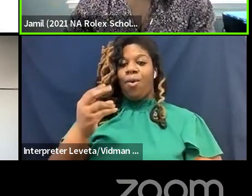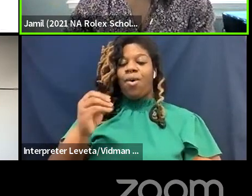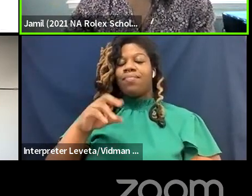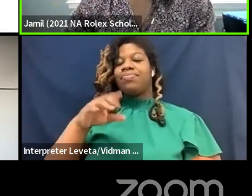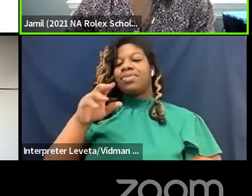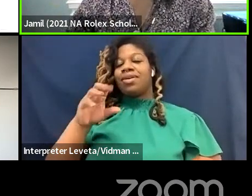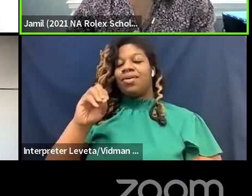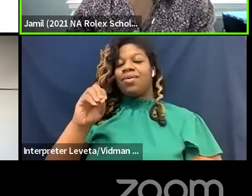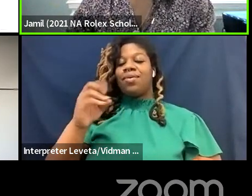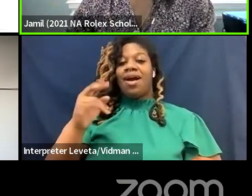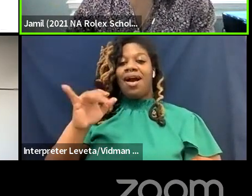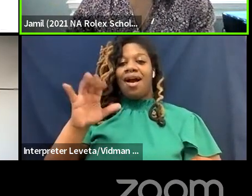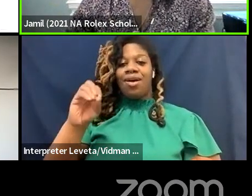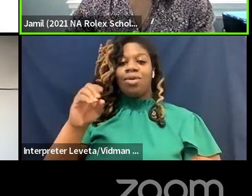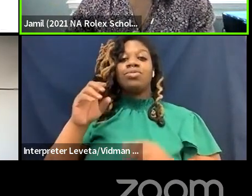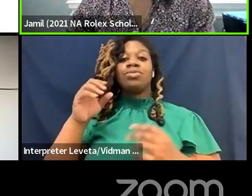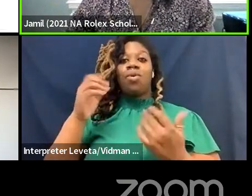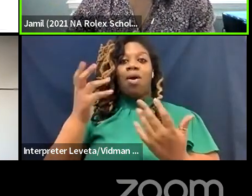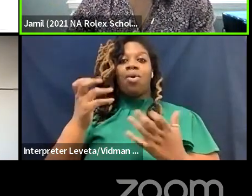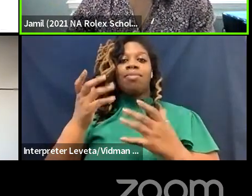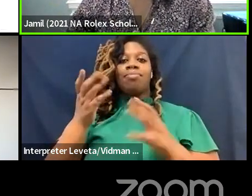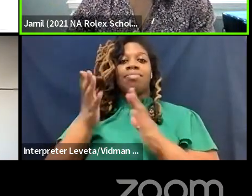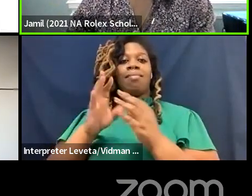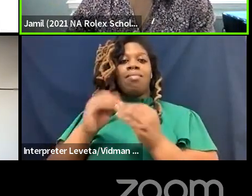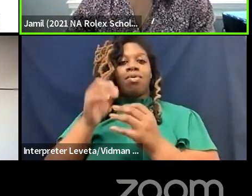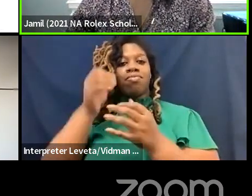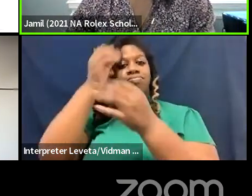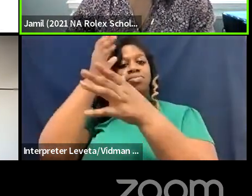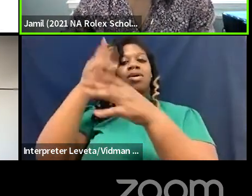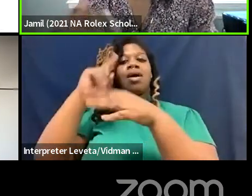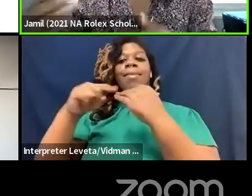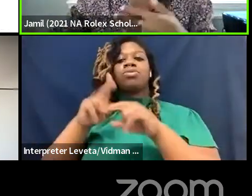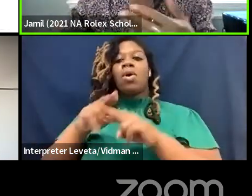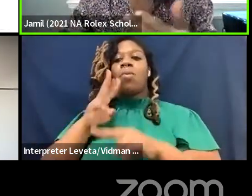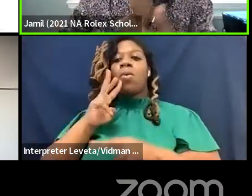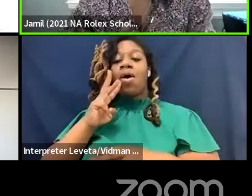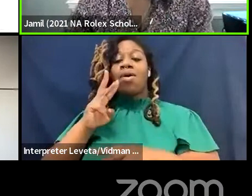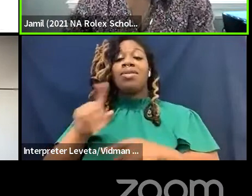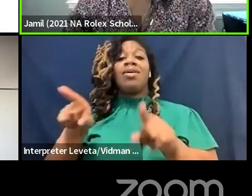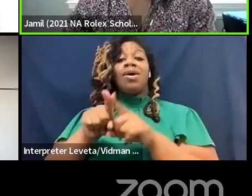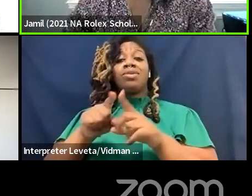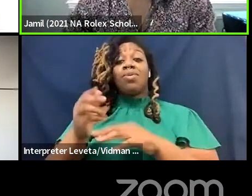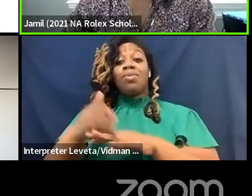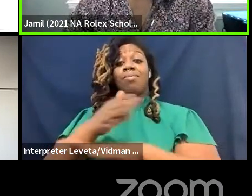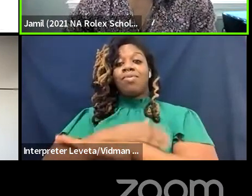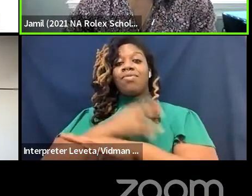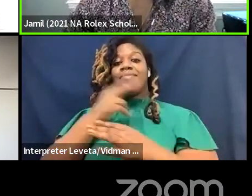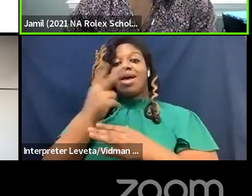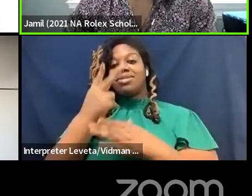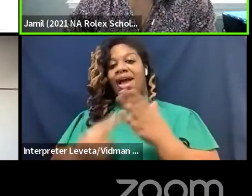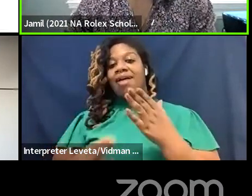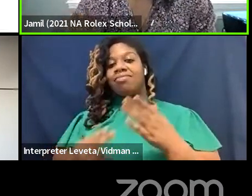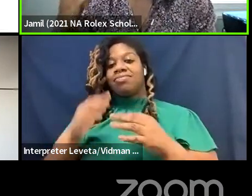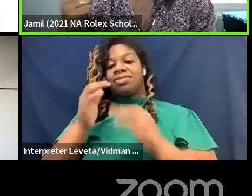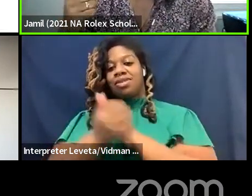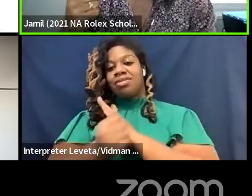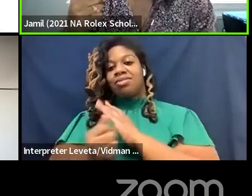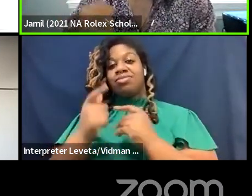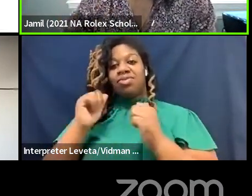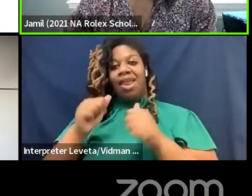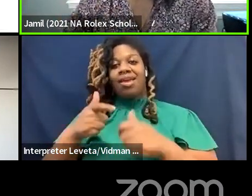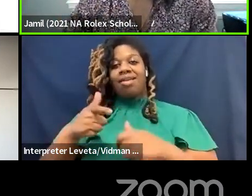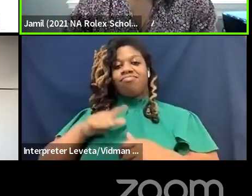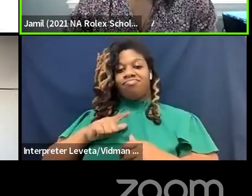stuff. And then just improving my dive skills so that I can, help teach future generations and whatnot, and be